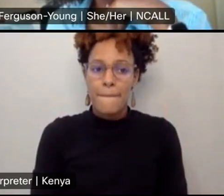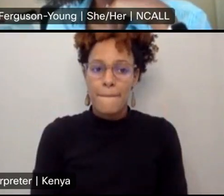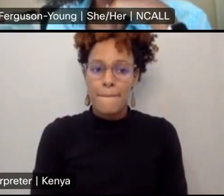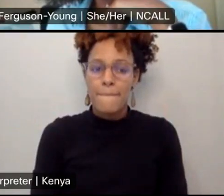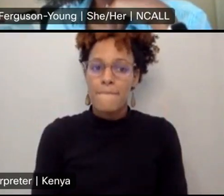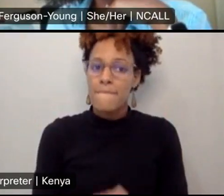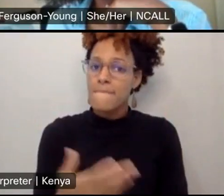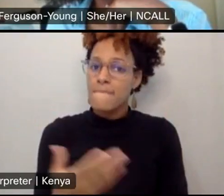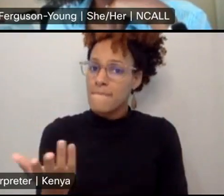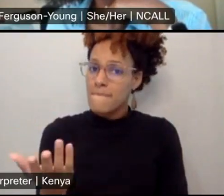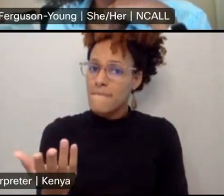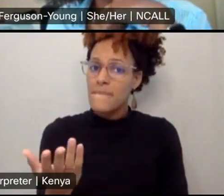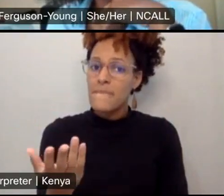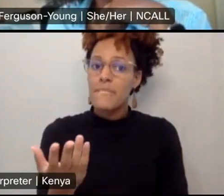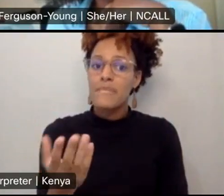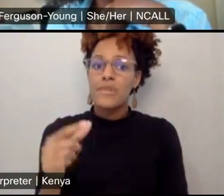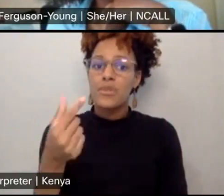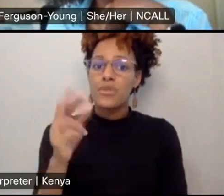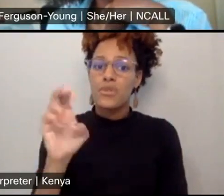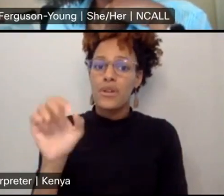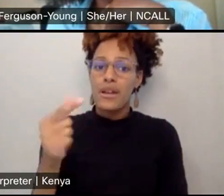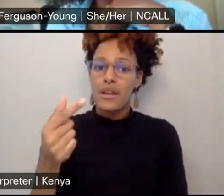Greg, do you have anything to add?